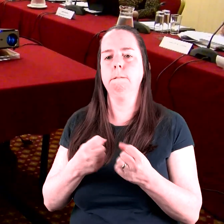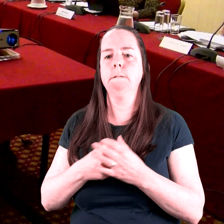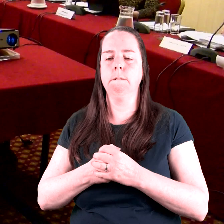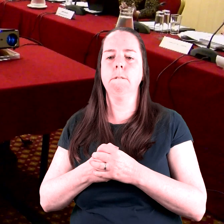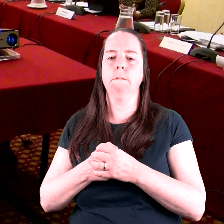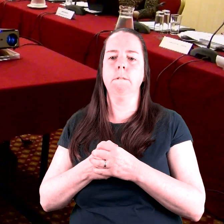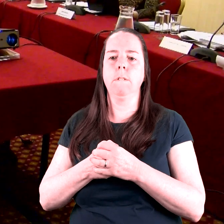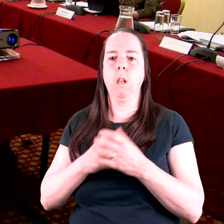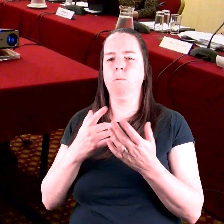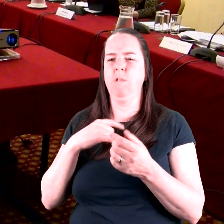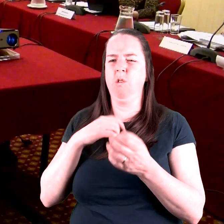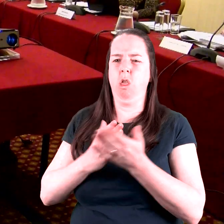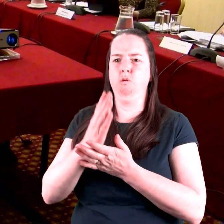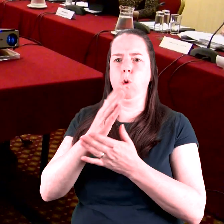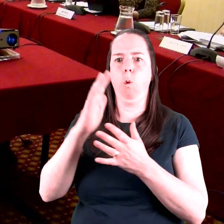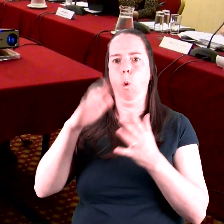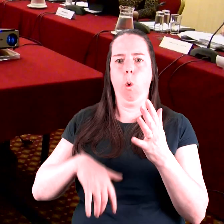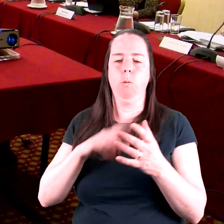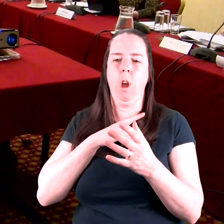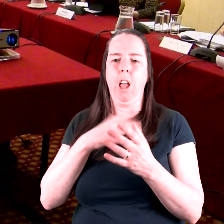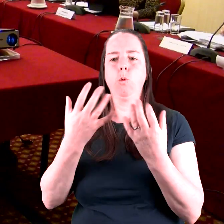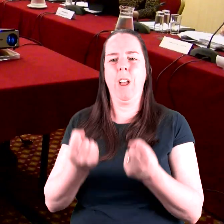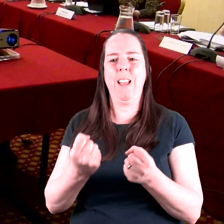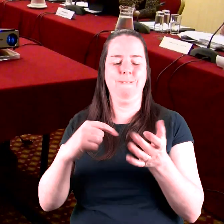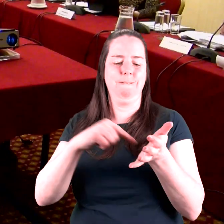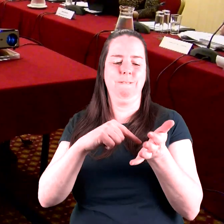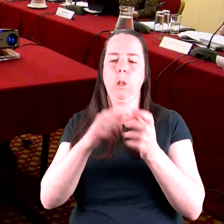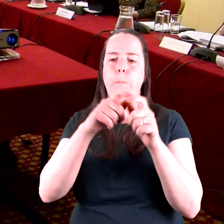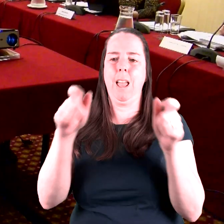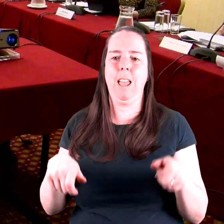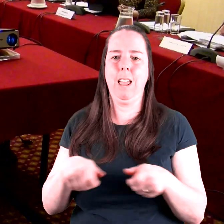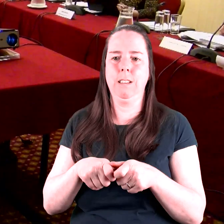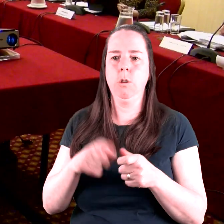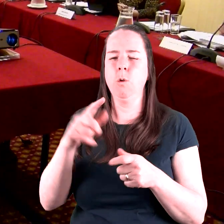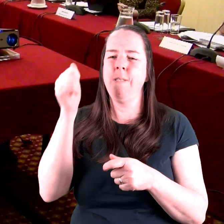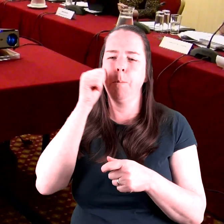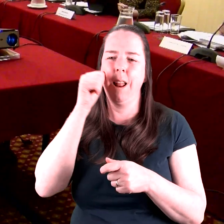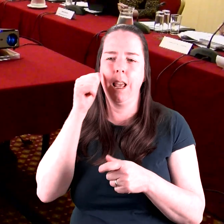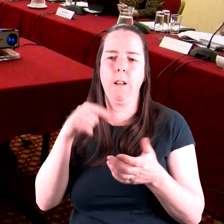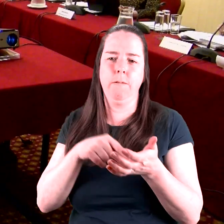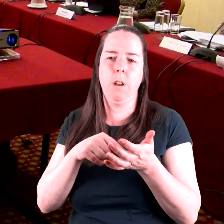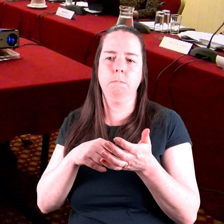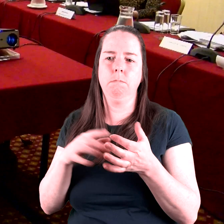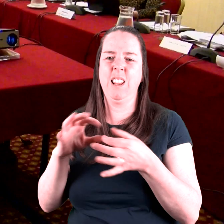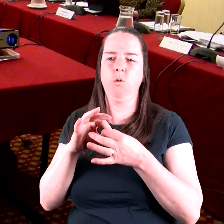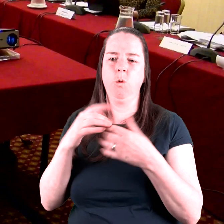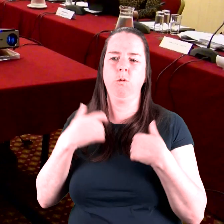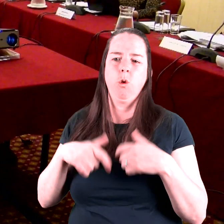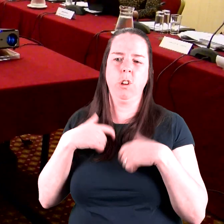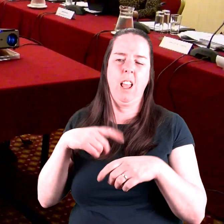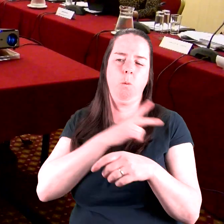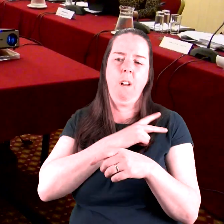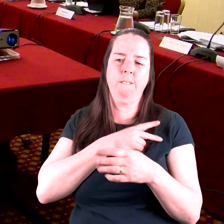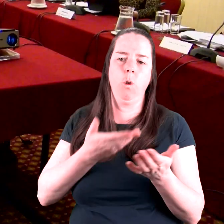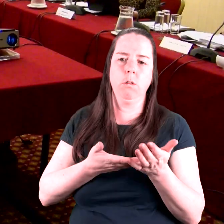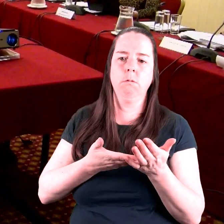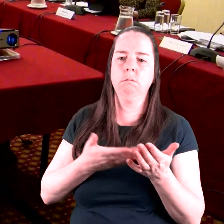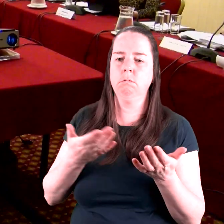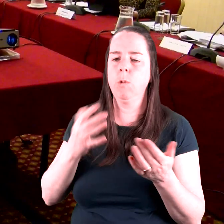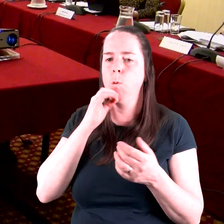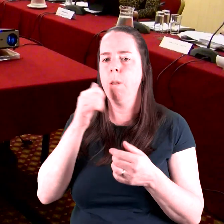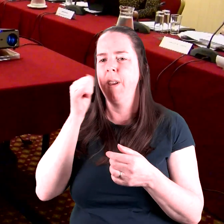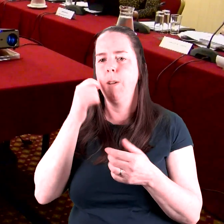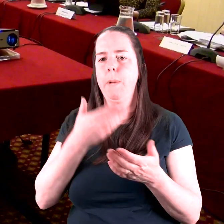load of challenges, which I'm not going to go through them all because you're in your pack and you'll be quite familiar with them in terms of